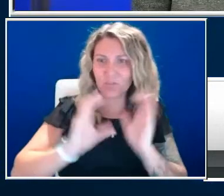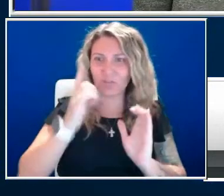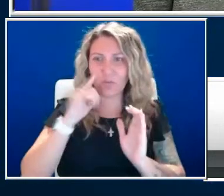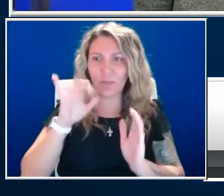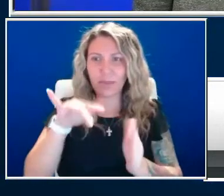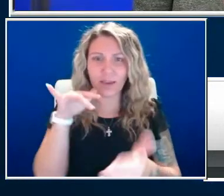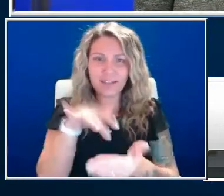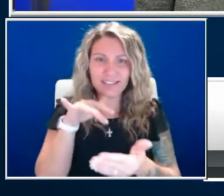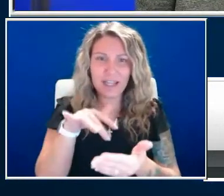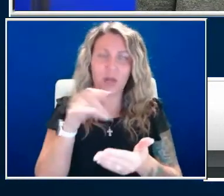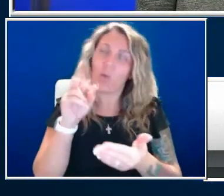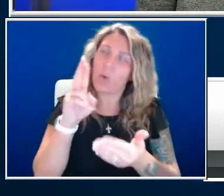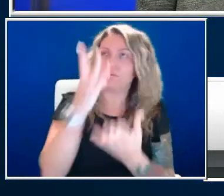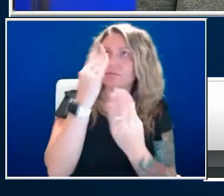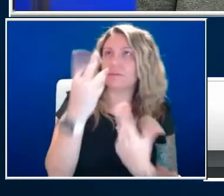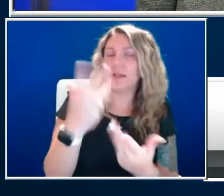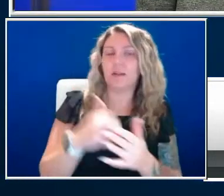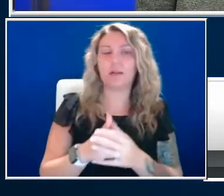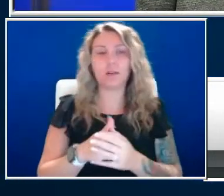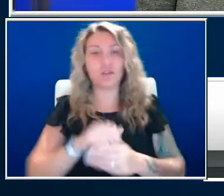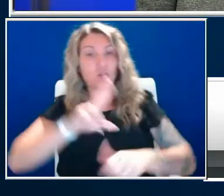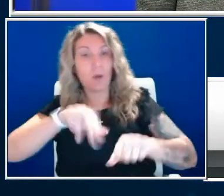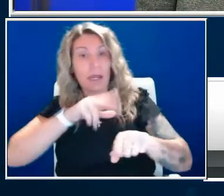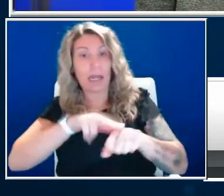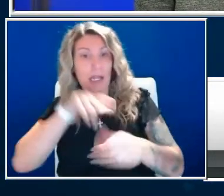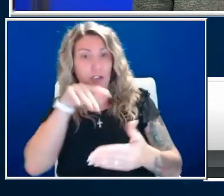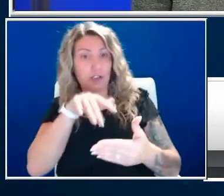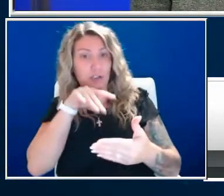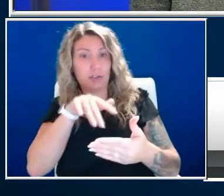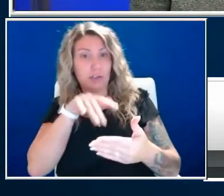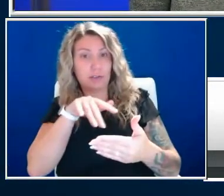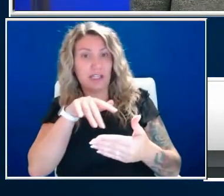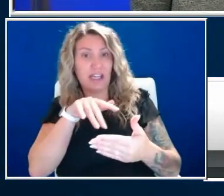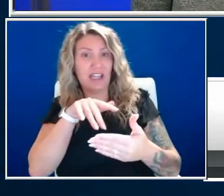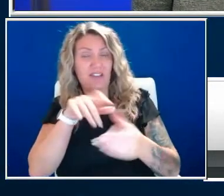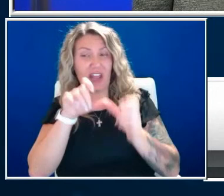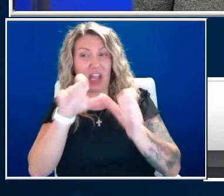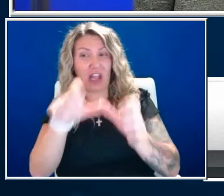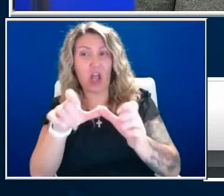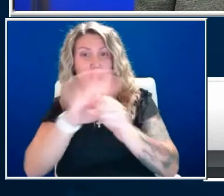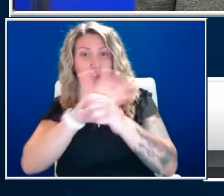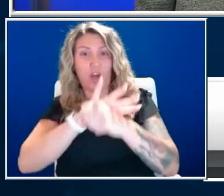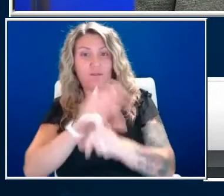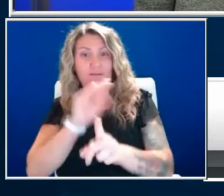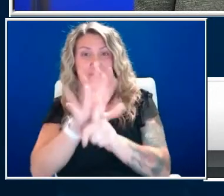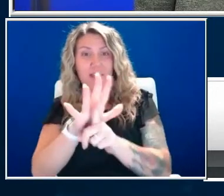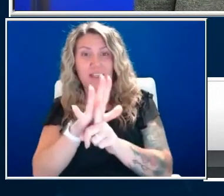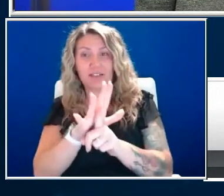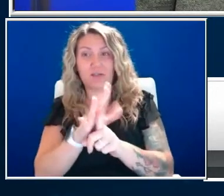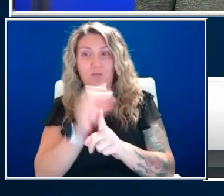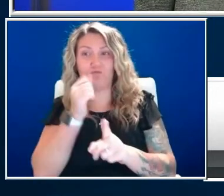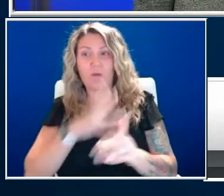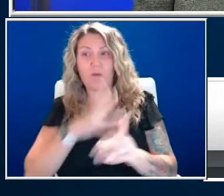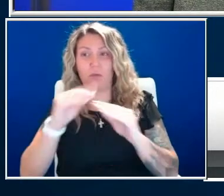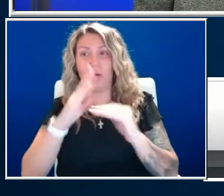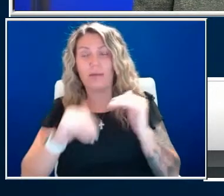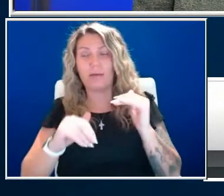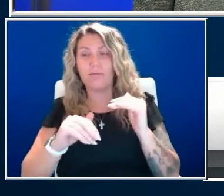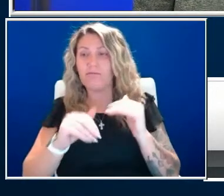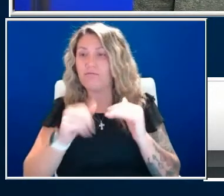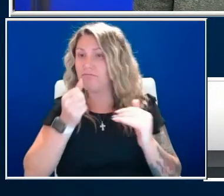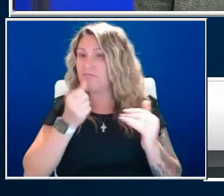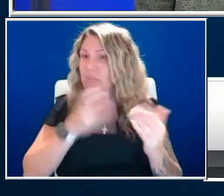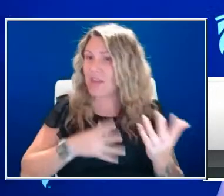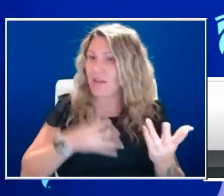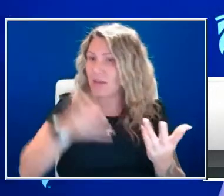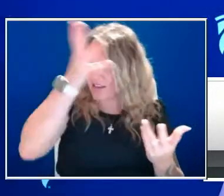data. Okay, so a national study is finding that long COVID is affecting women more than men. Why might that be? You know, I don't think we know.